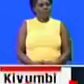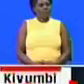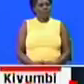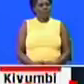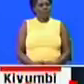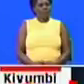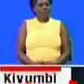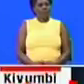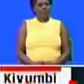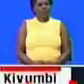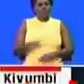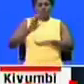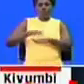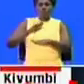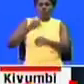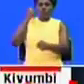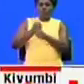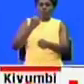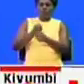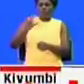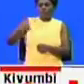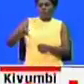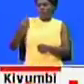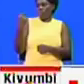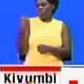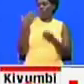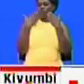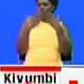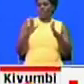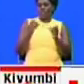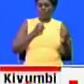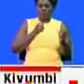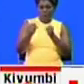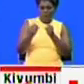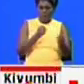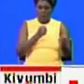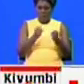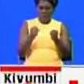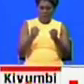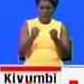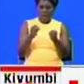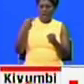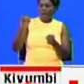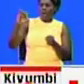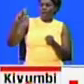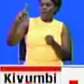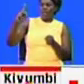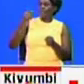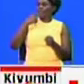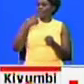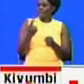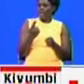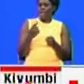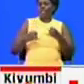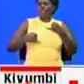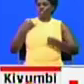After putting a stellar performance in Congo Brazzaville in the just concluded Africa Boxing Championships, lightweight champion Nick Okoth says he's overwhelmed by the